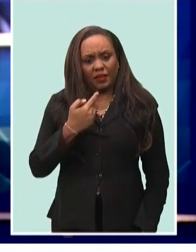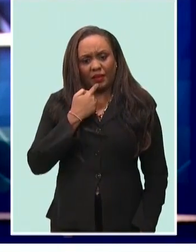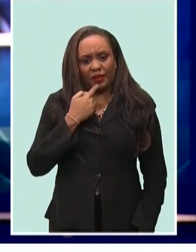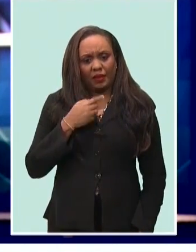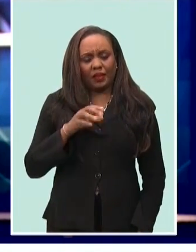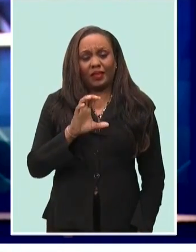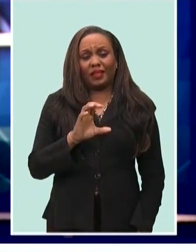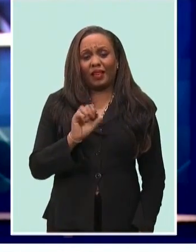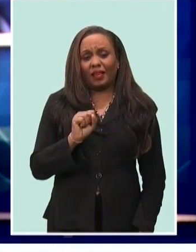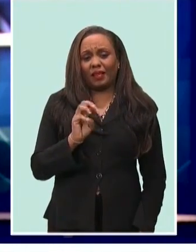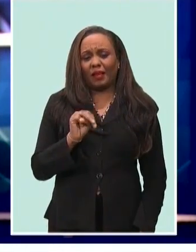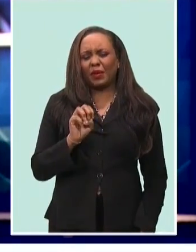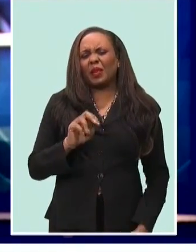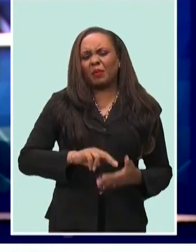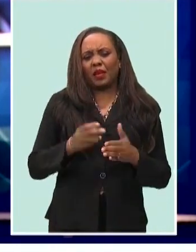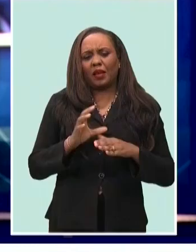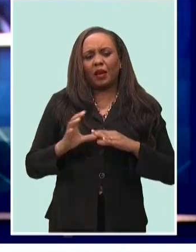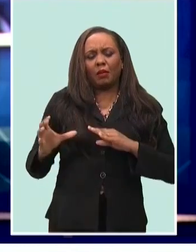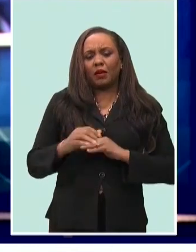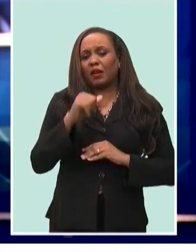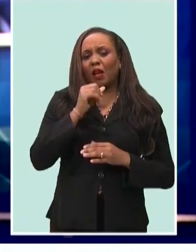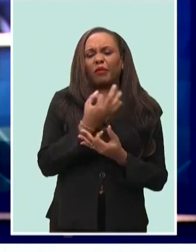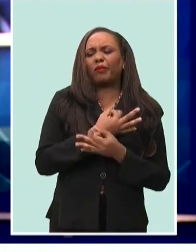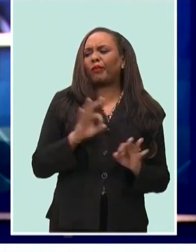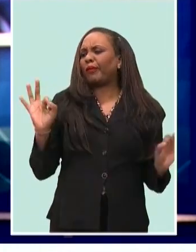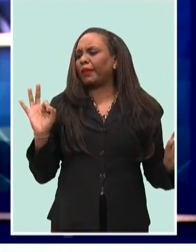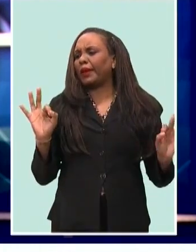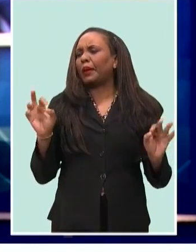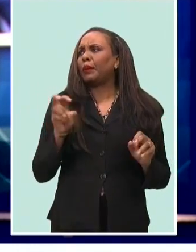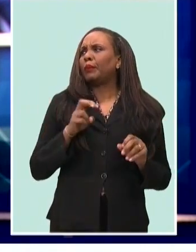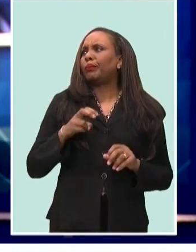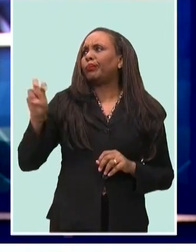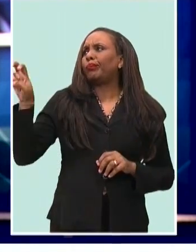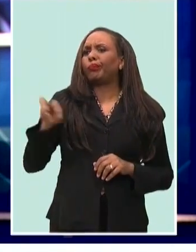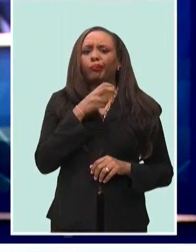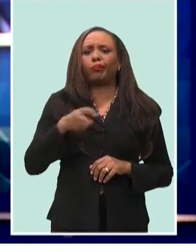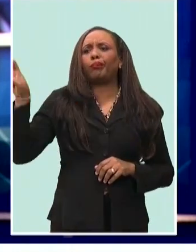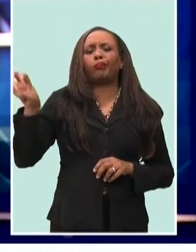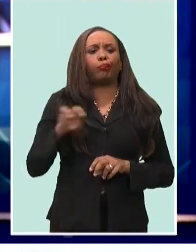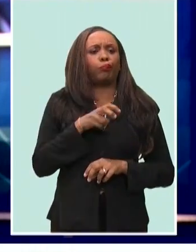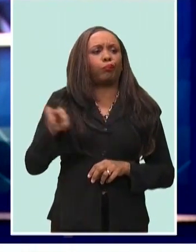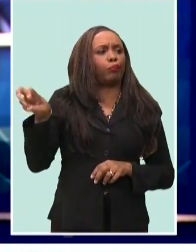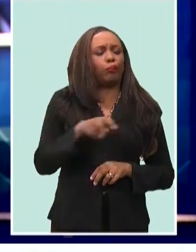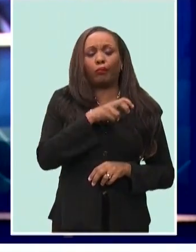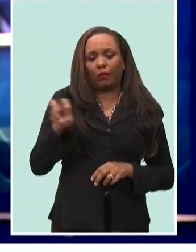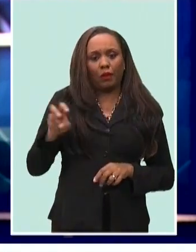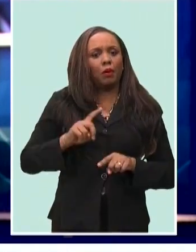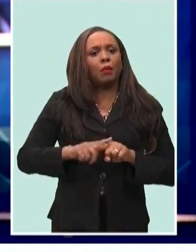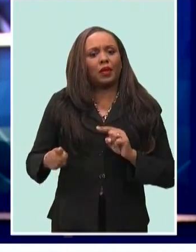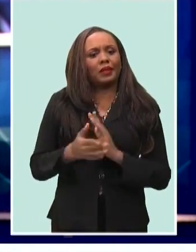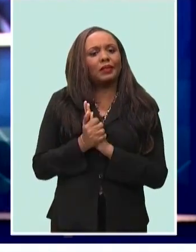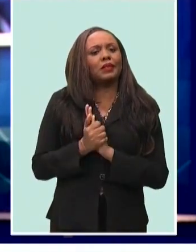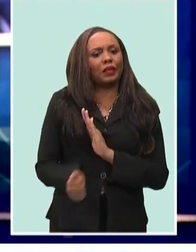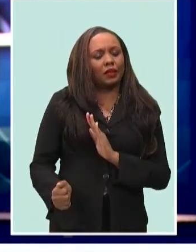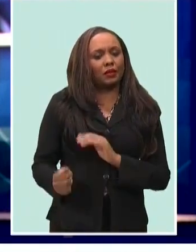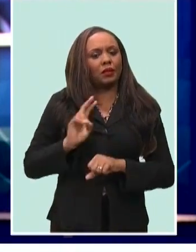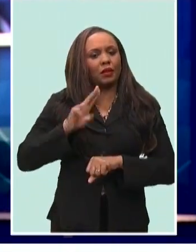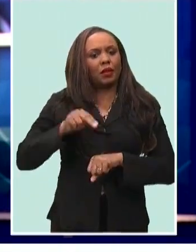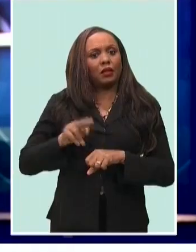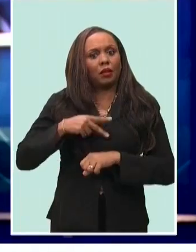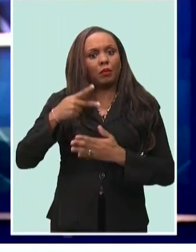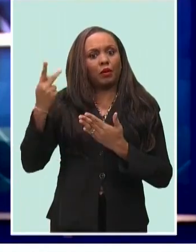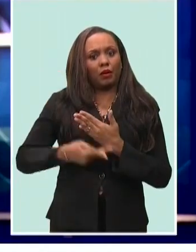within the CSME is not a free-for-all, but based on skills. According to him, it is based on the CARICOM Skills National